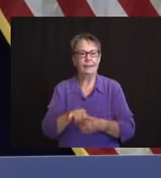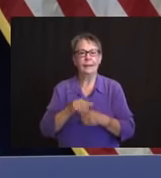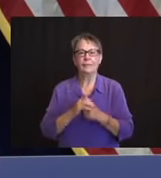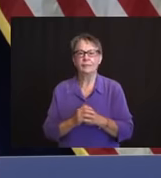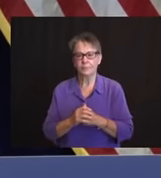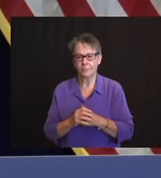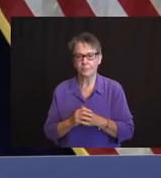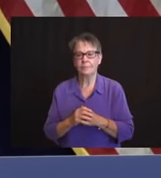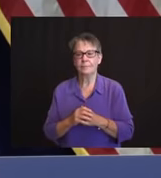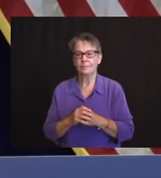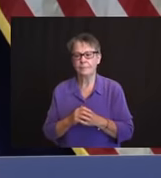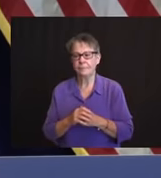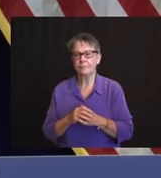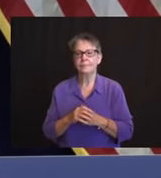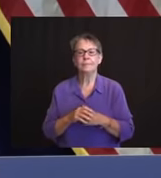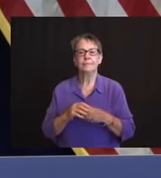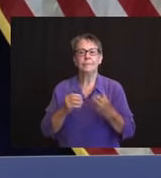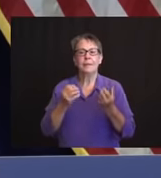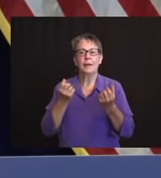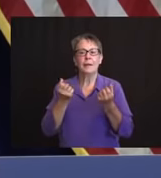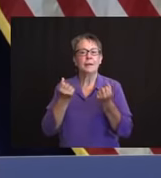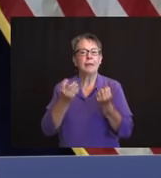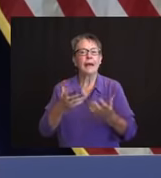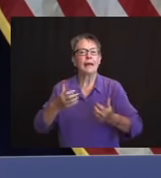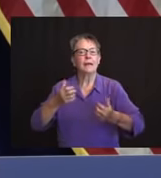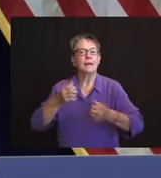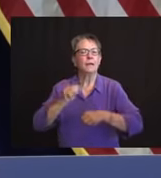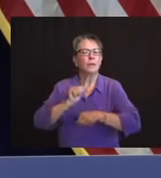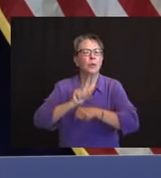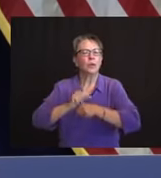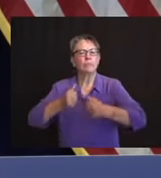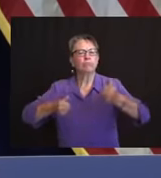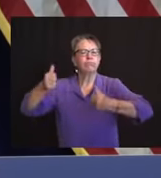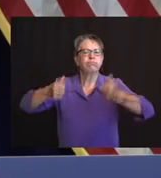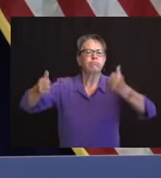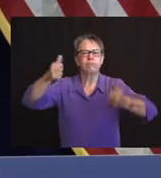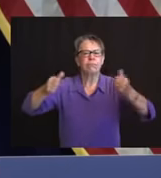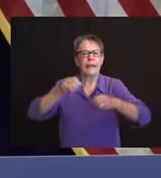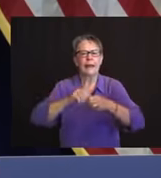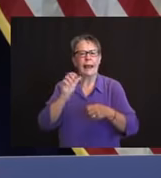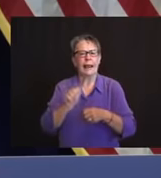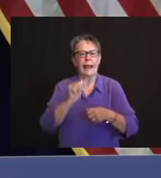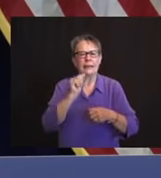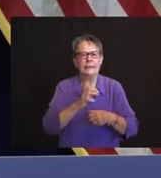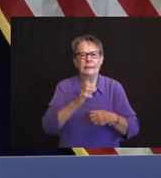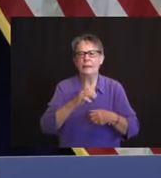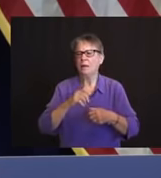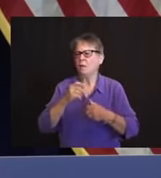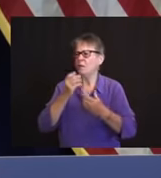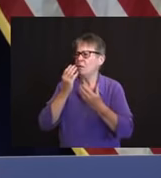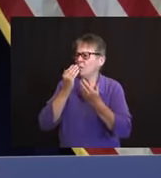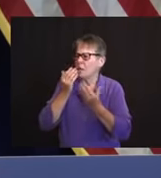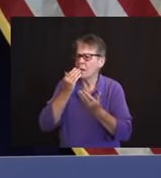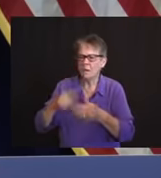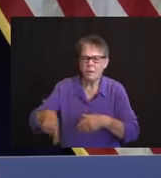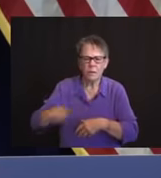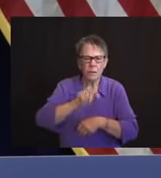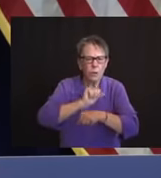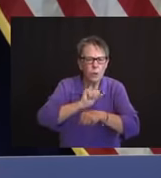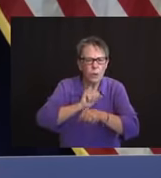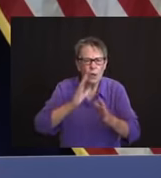Commissioner Kim Holmes, and the Director of Local Government Services, Melanie Walter. Without